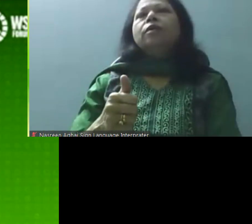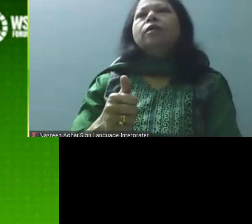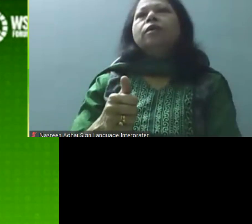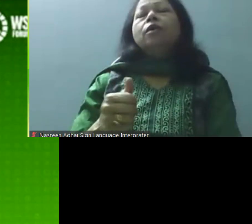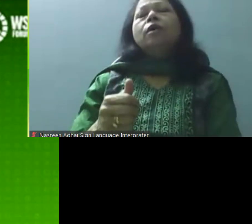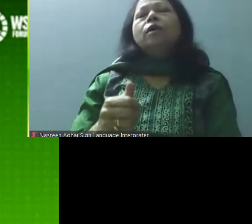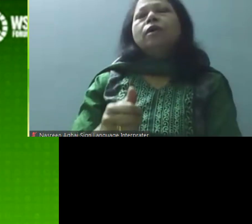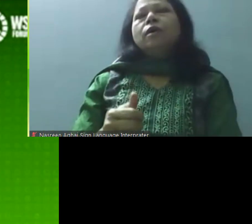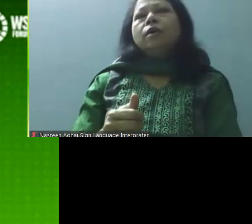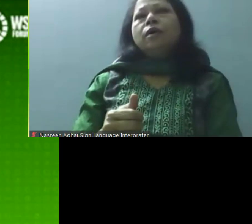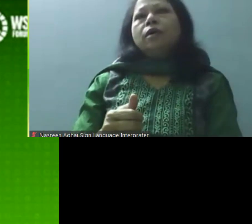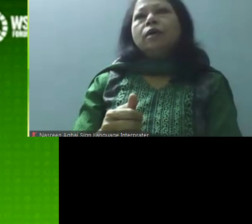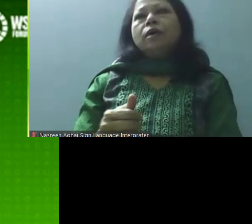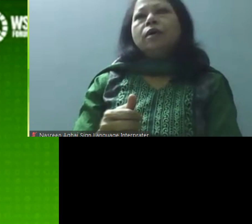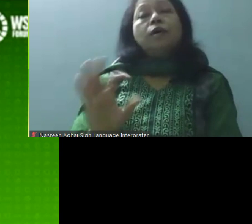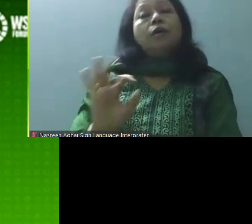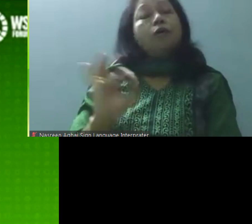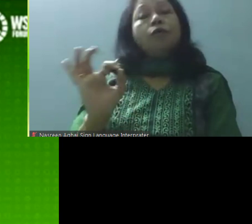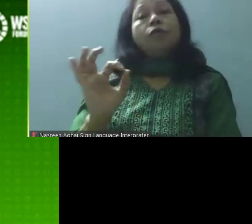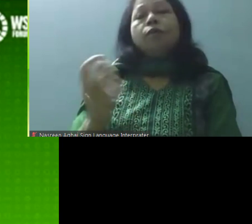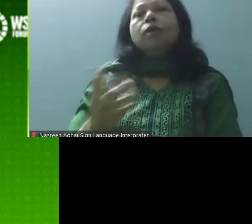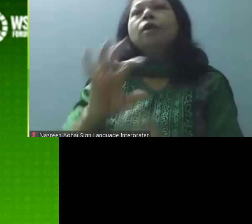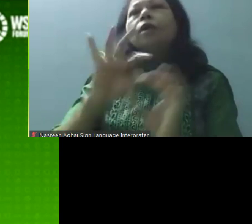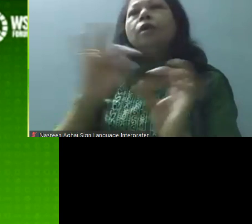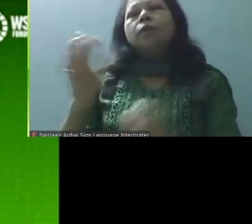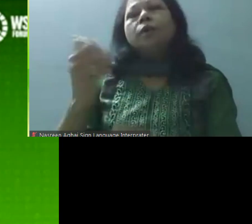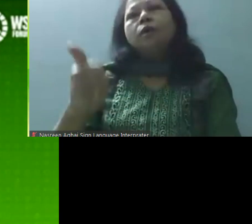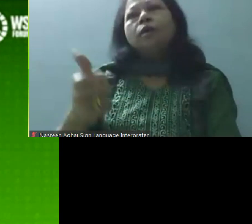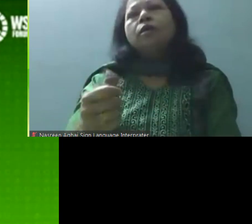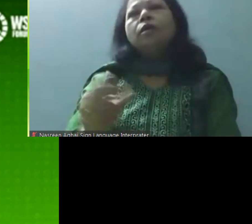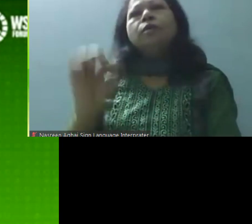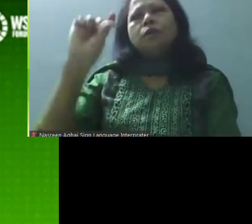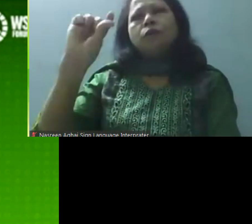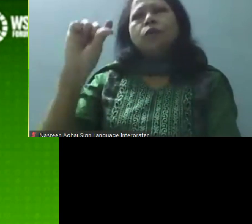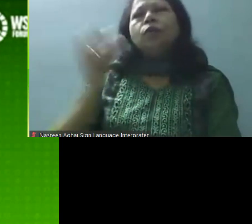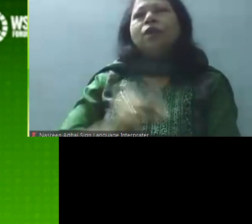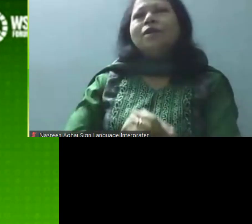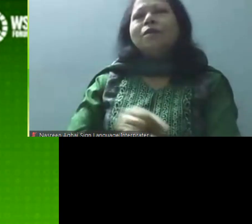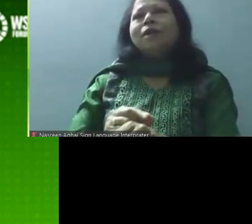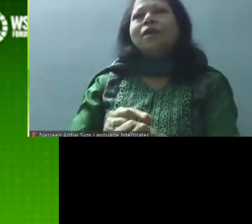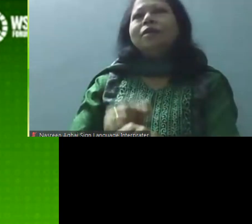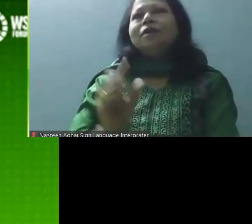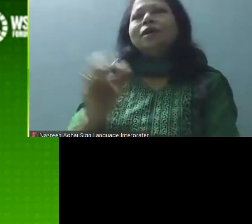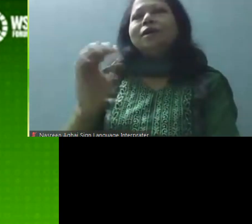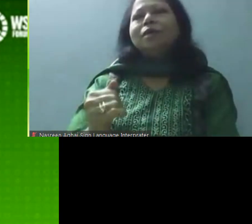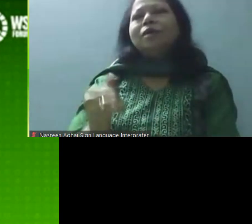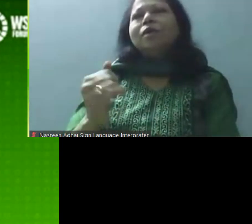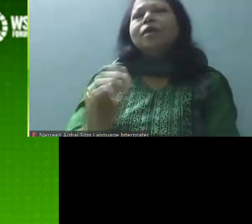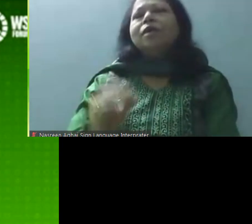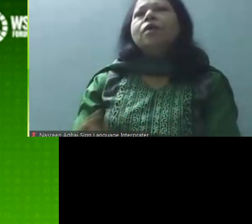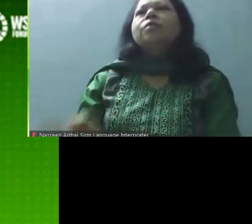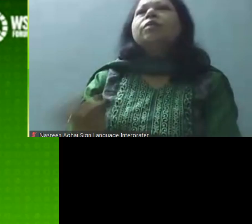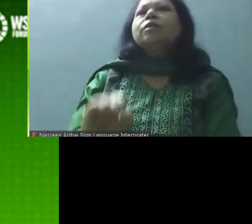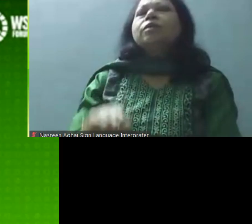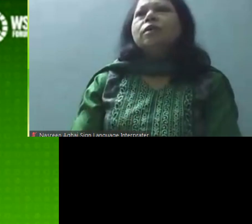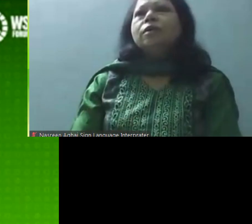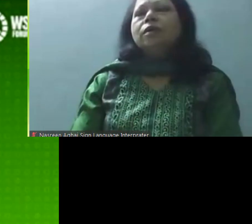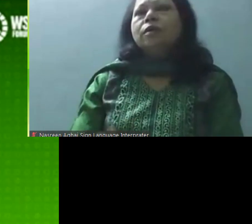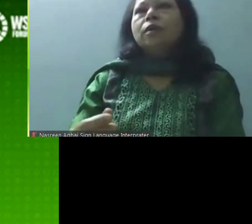for. Very, very briefly, I think I've got a couple of minutes left. The next phase of OptiKey is what